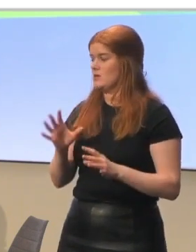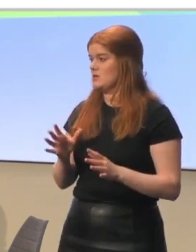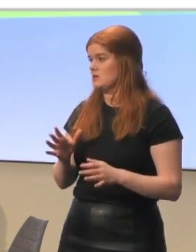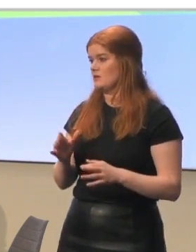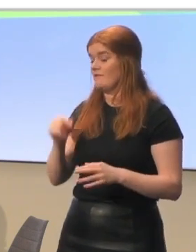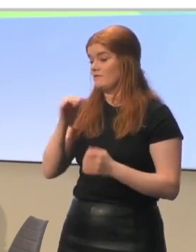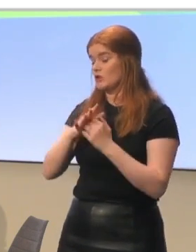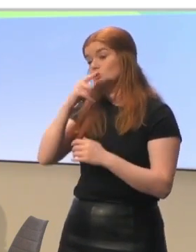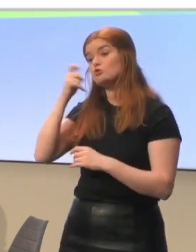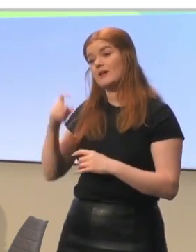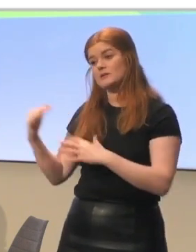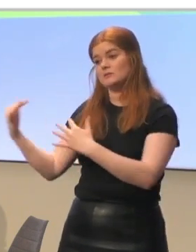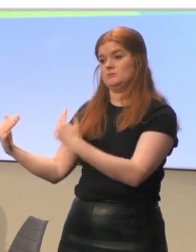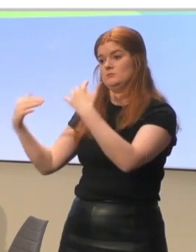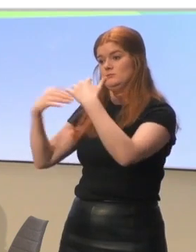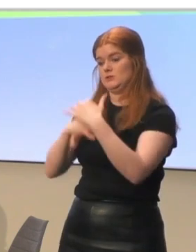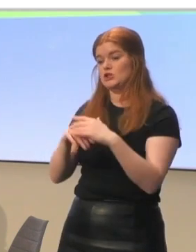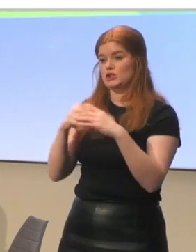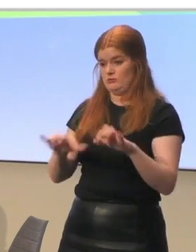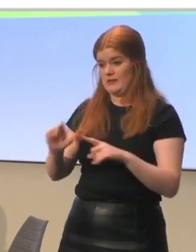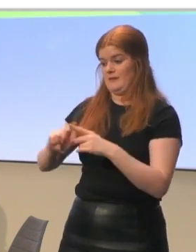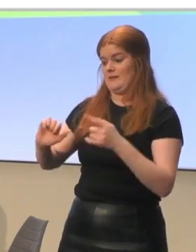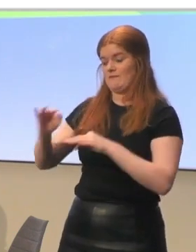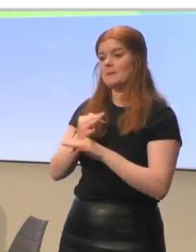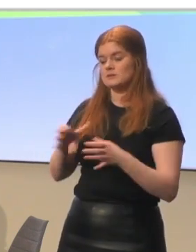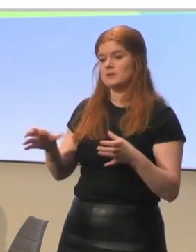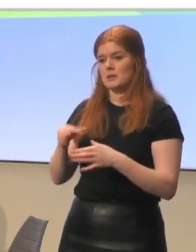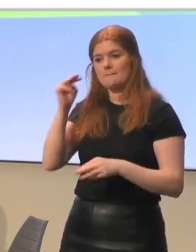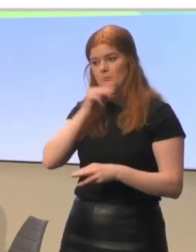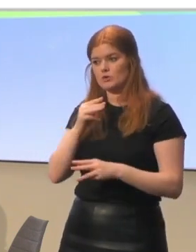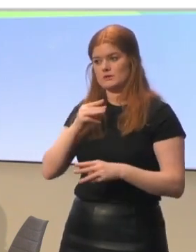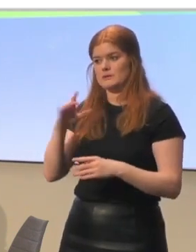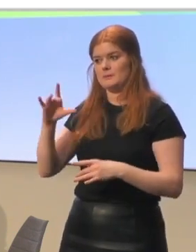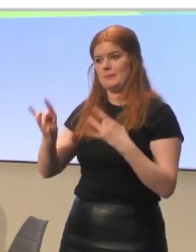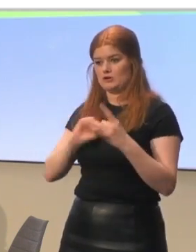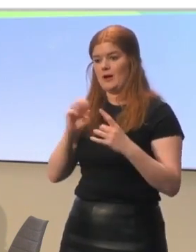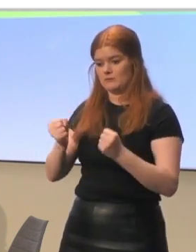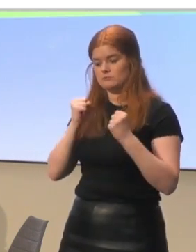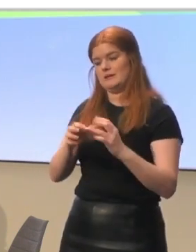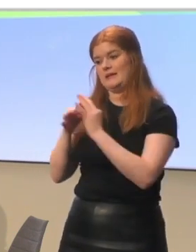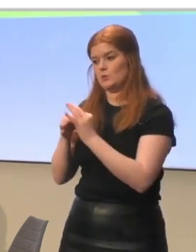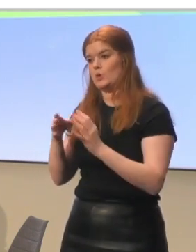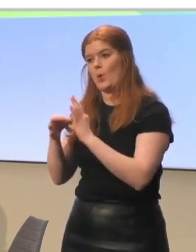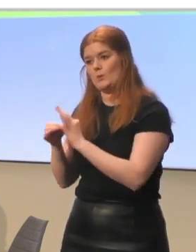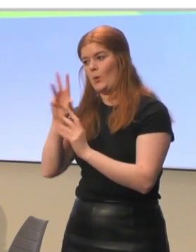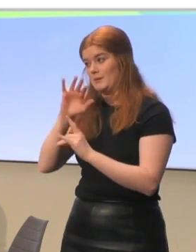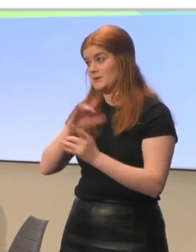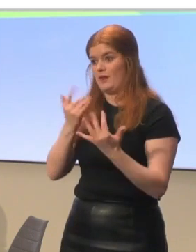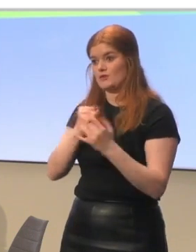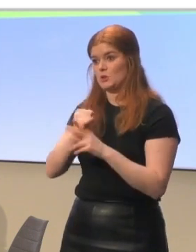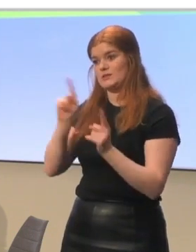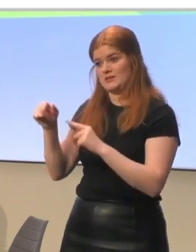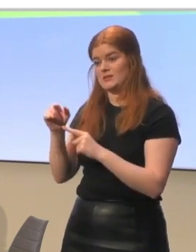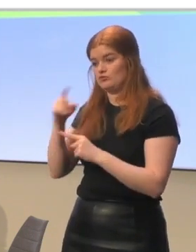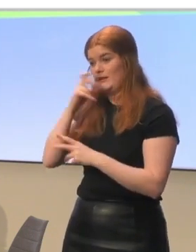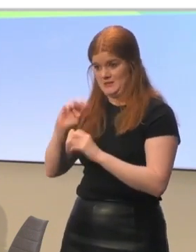for the Ukrainian children and for their families, it's very important to maintain the links with home. There's a lot of schools back in Ukraine still